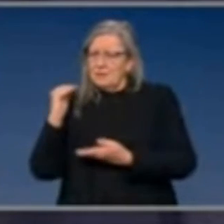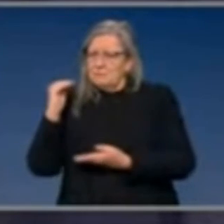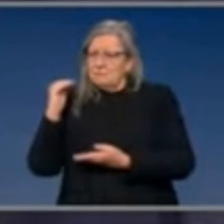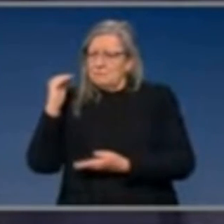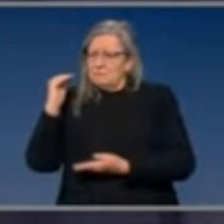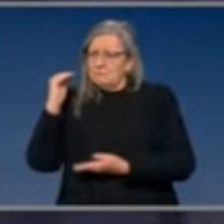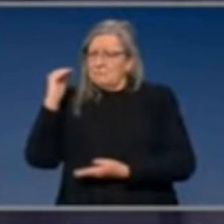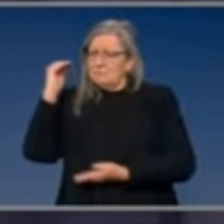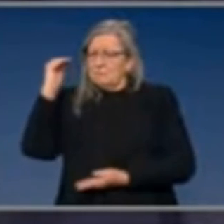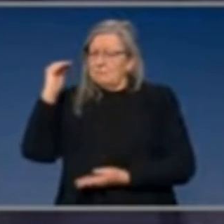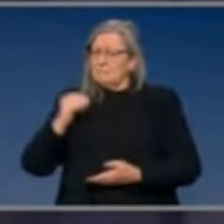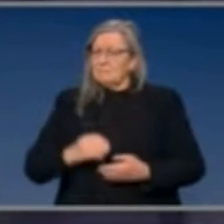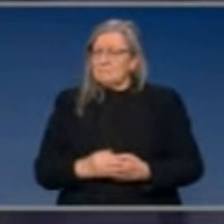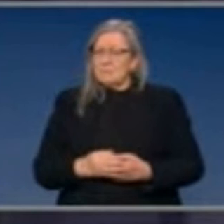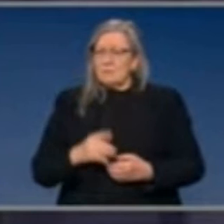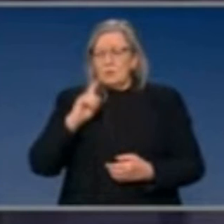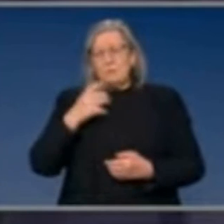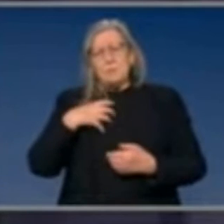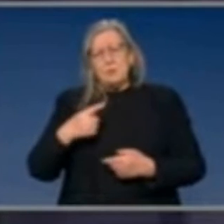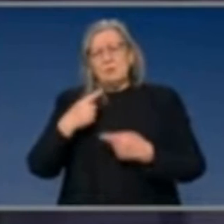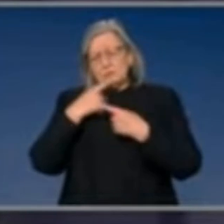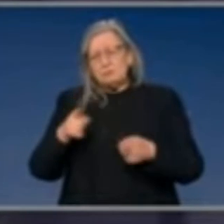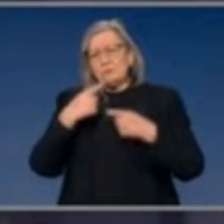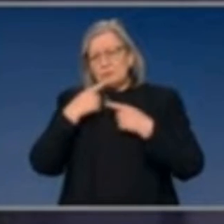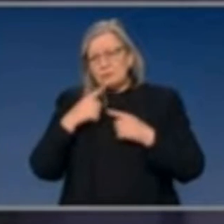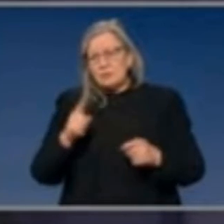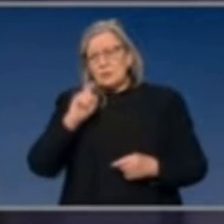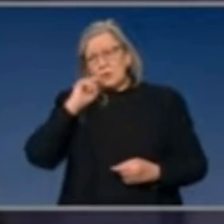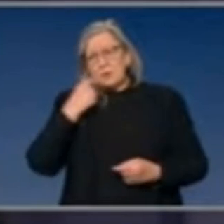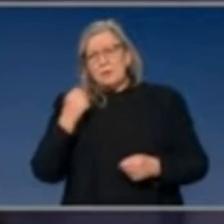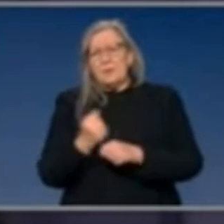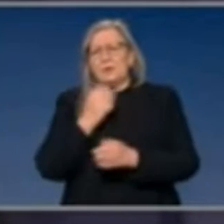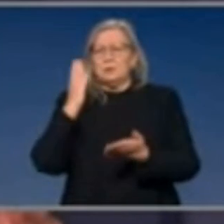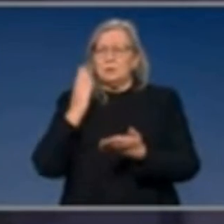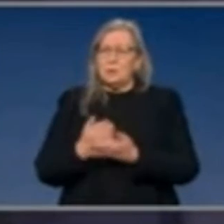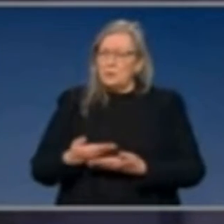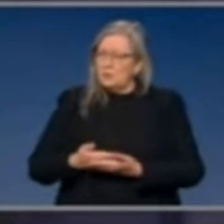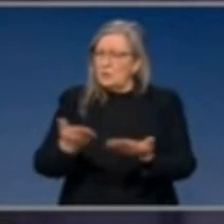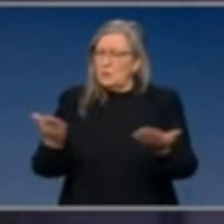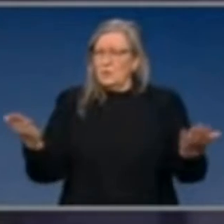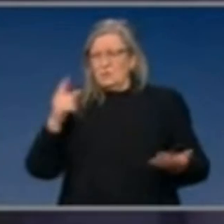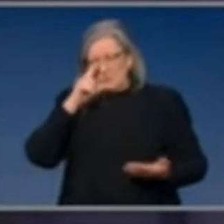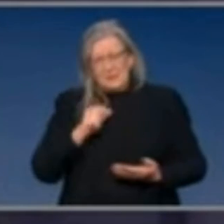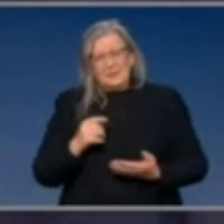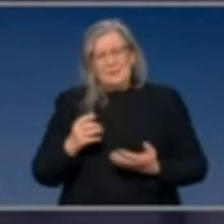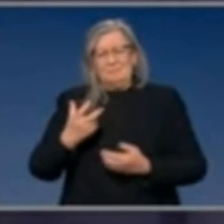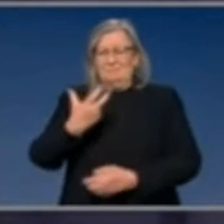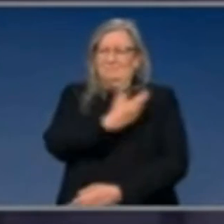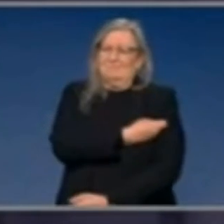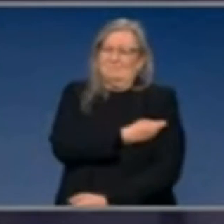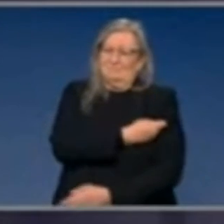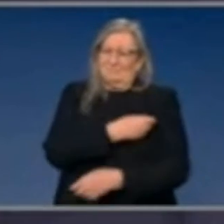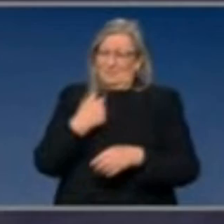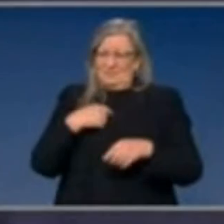later, but we've always said there would be whole-of-population access during the course of the year. So we've followed Atagi advice to the letter. I